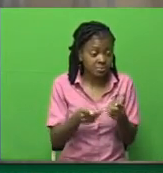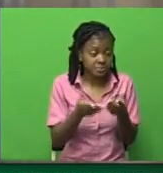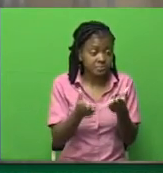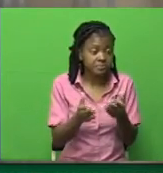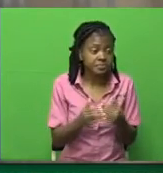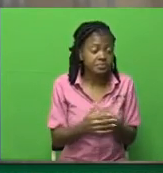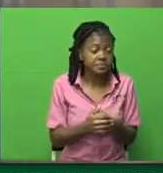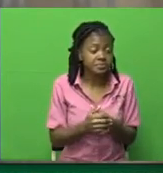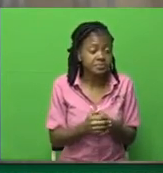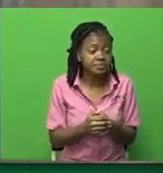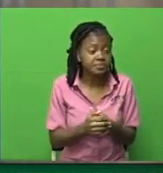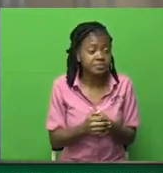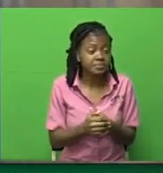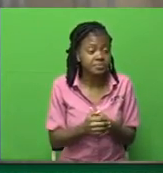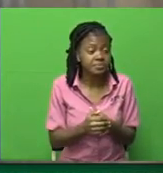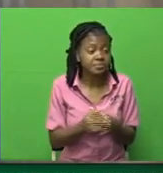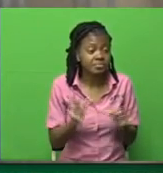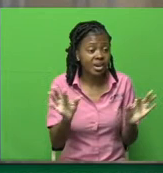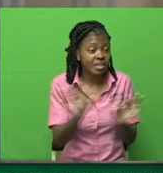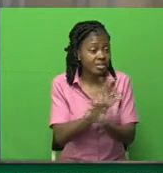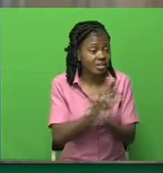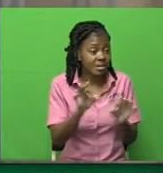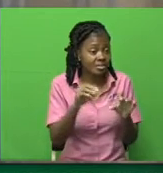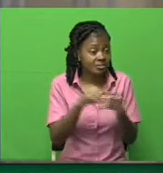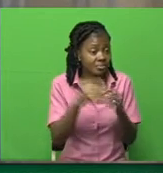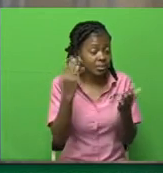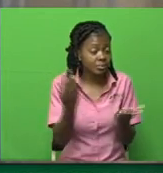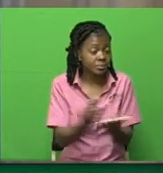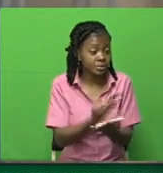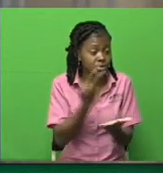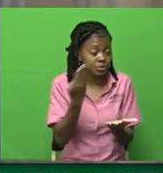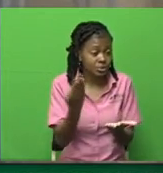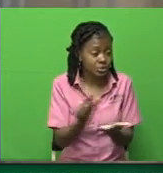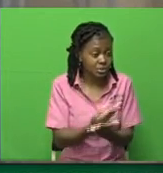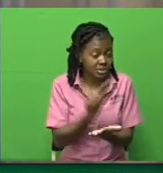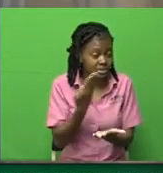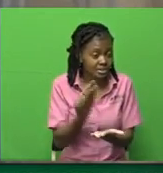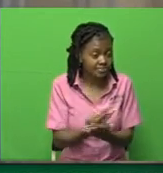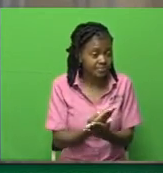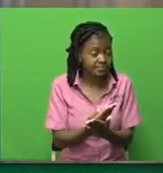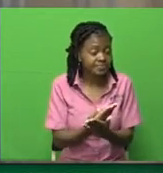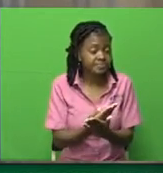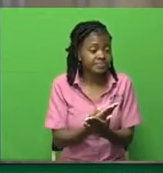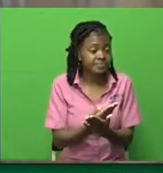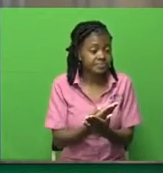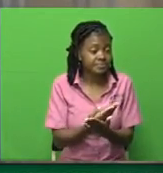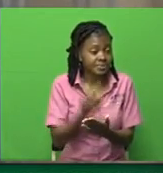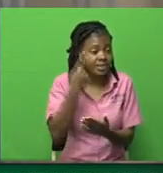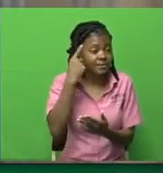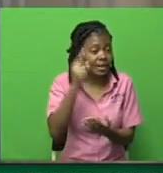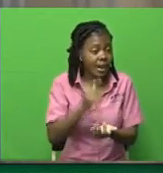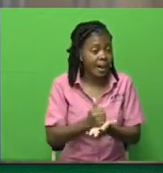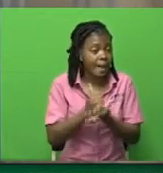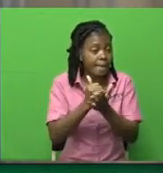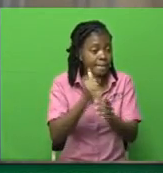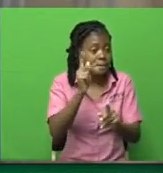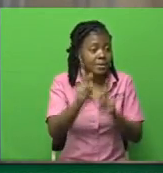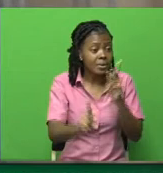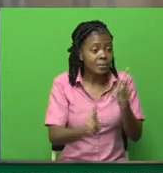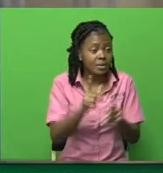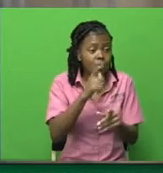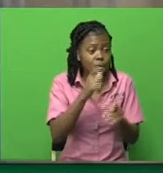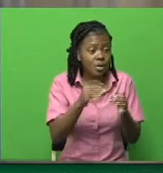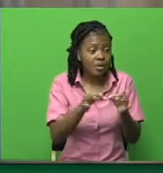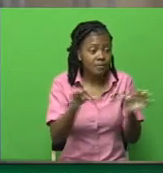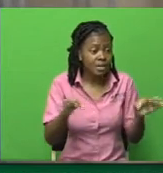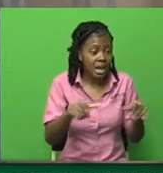in the budget definitely Madam I've seen for the scourge of pretty alasana very small budget allocations for